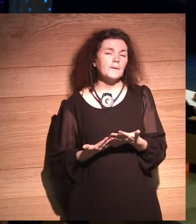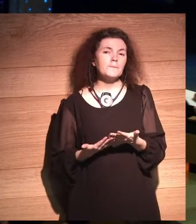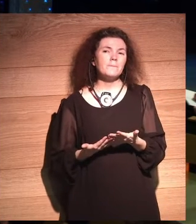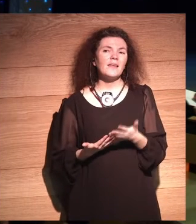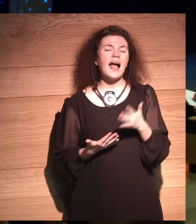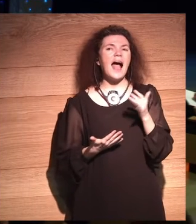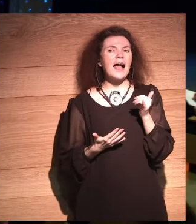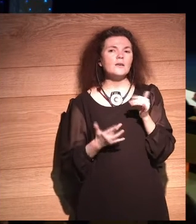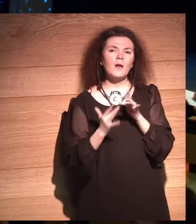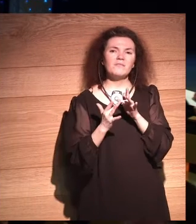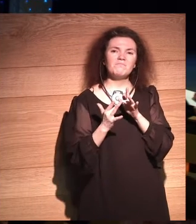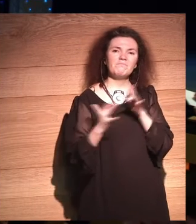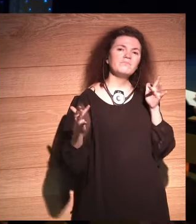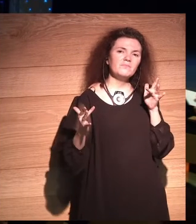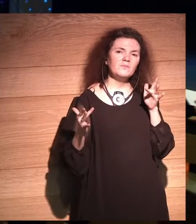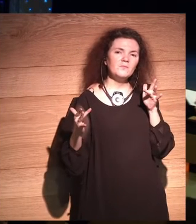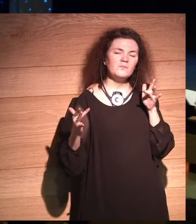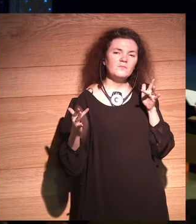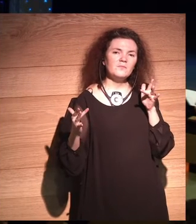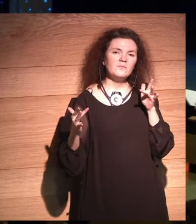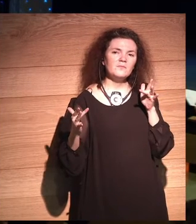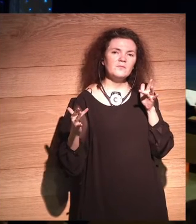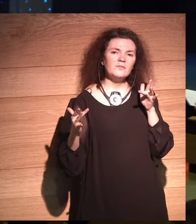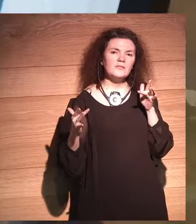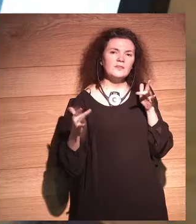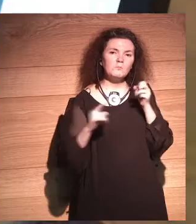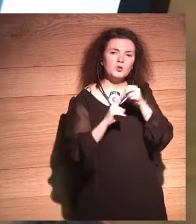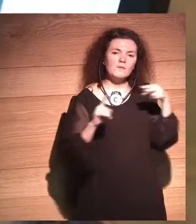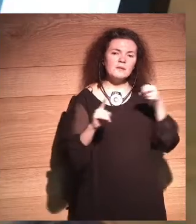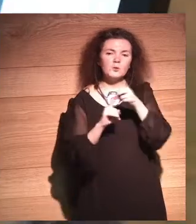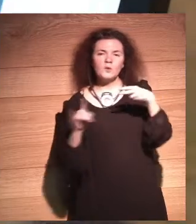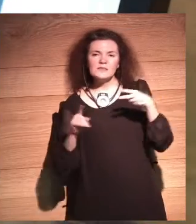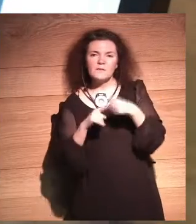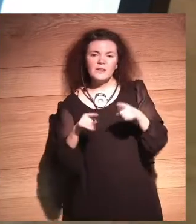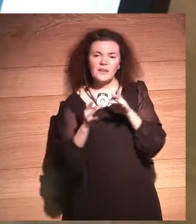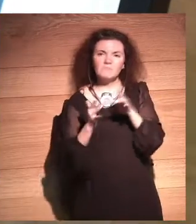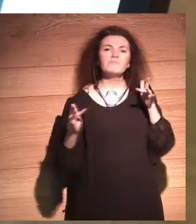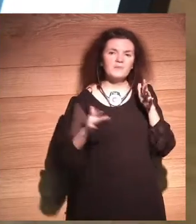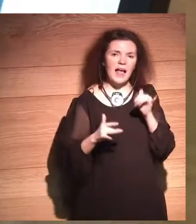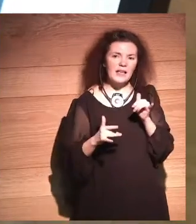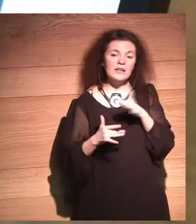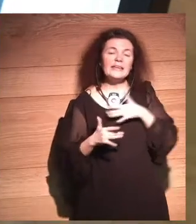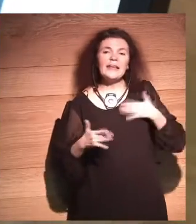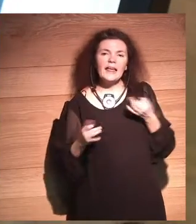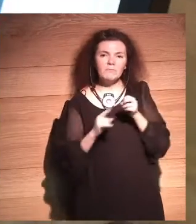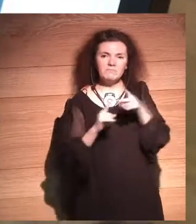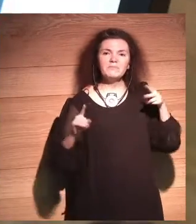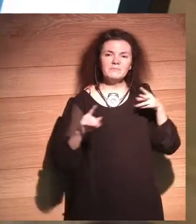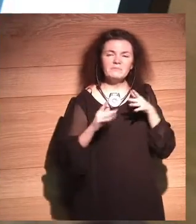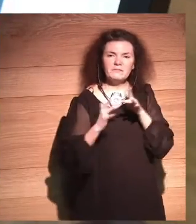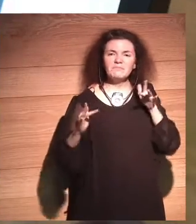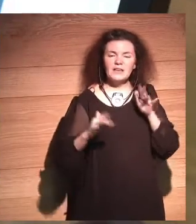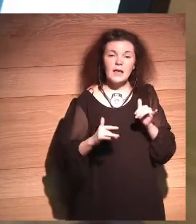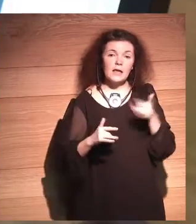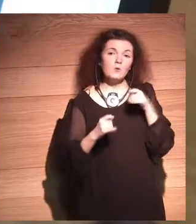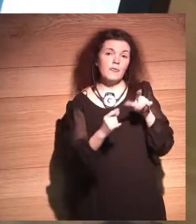disconnect between some of these different visions of what we want. So on the one of these last slides, I put up AI